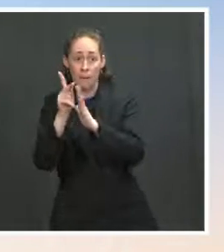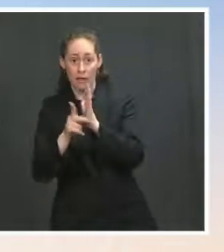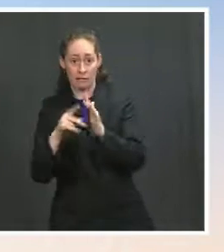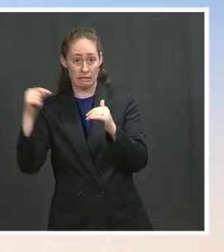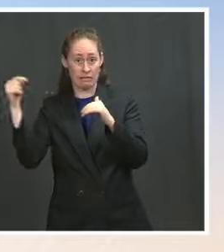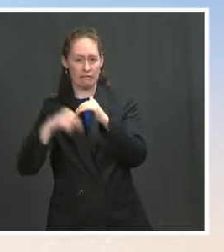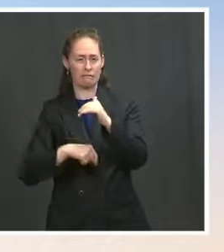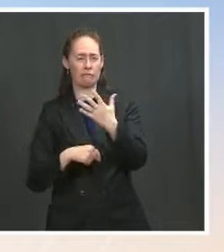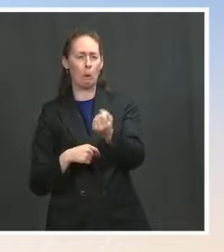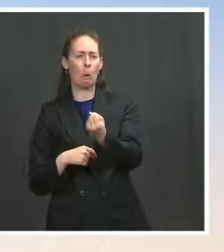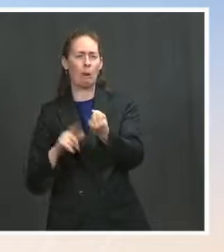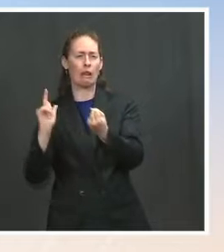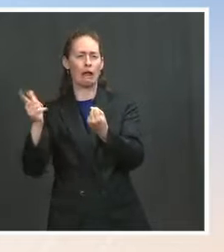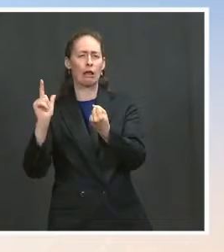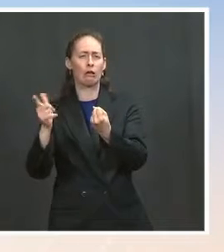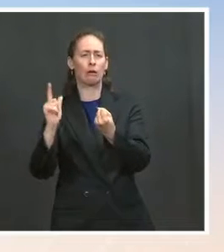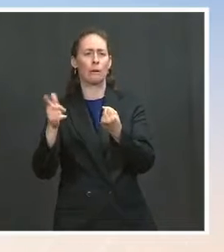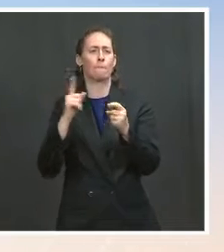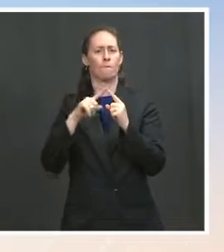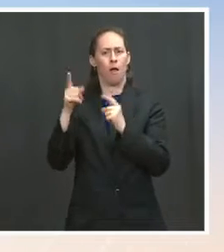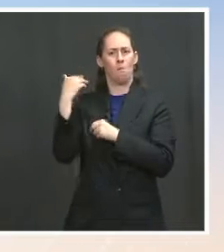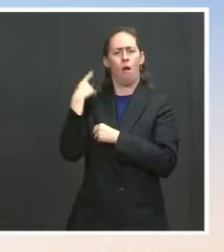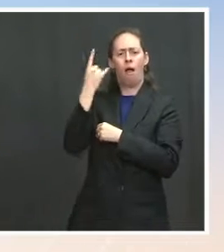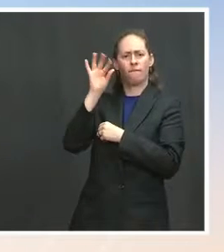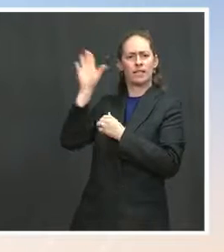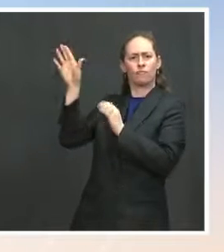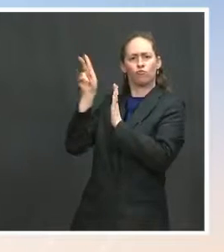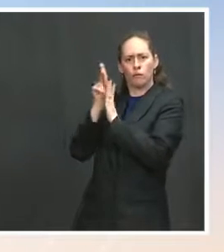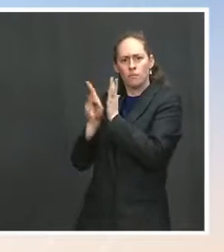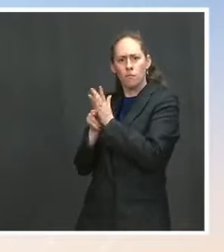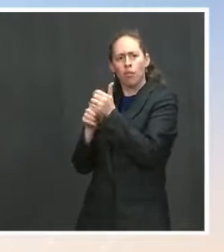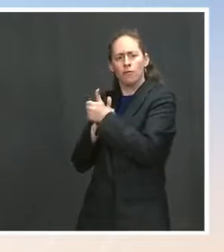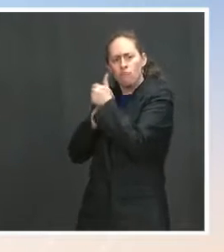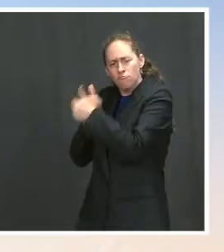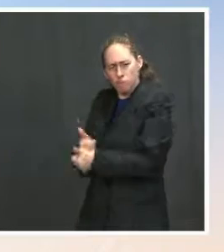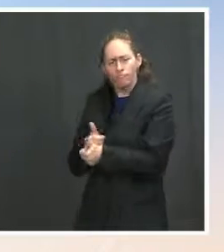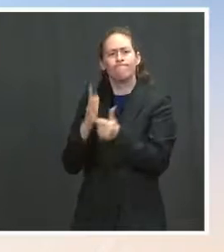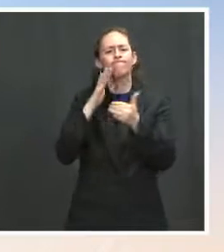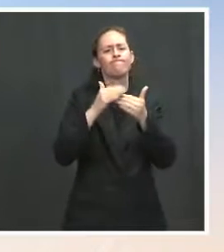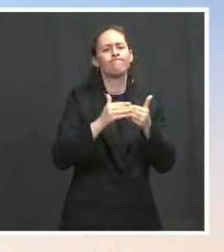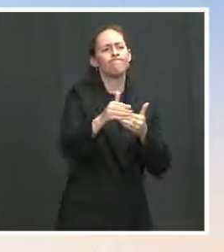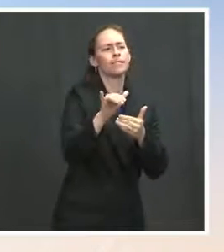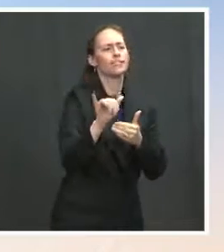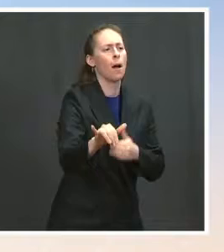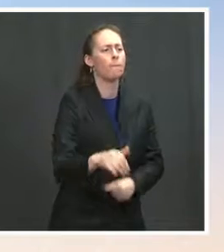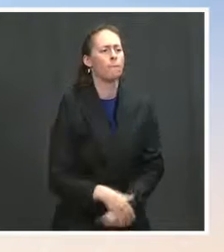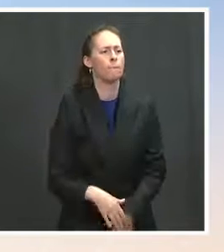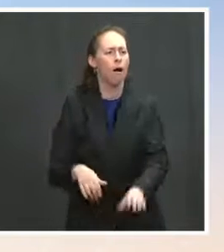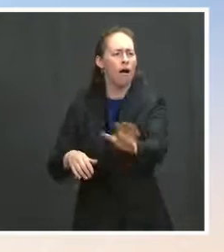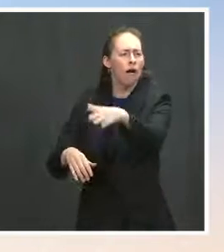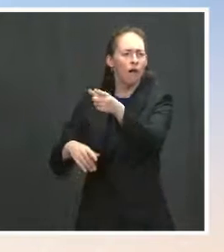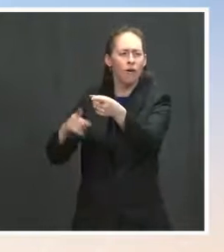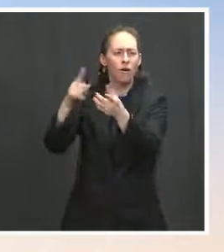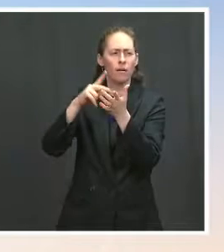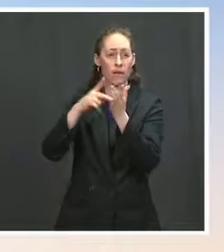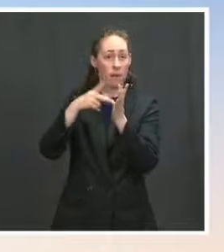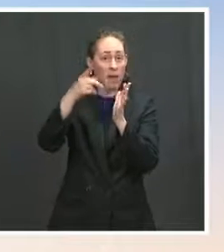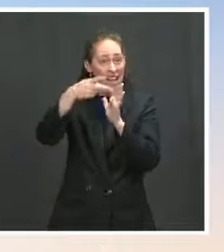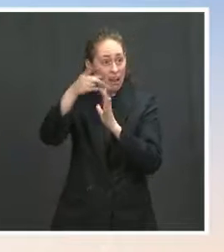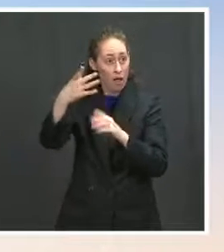of his principles he will approach this from moving forward. Well, you said the White House had not spoken to the DOJ about this particular